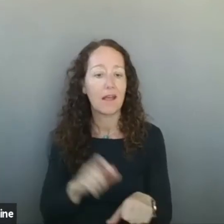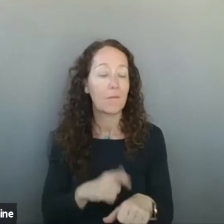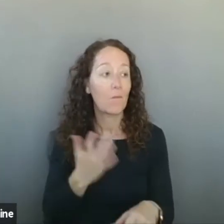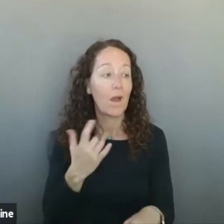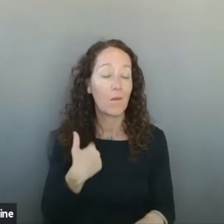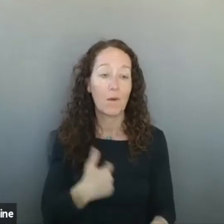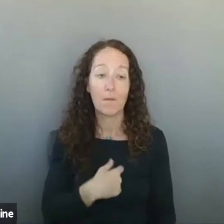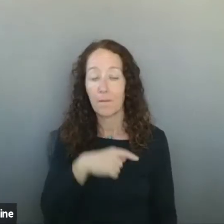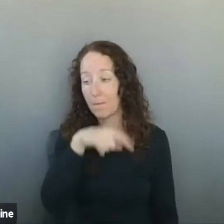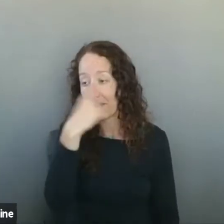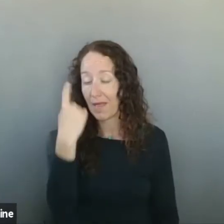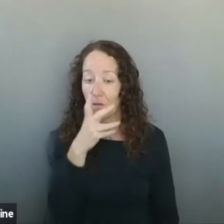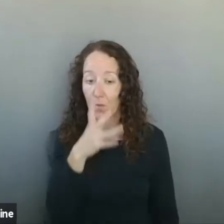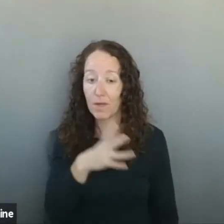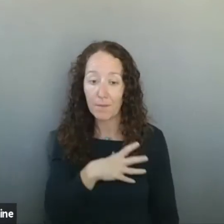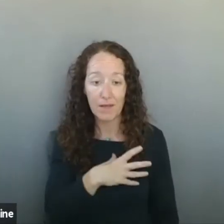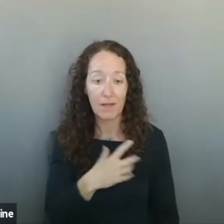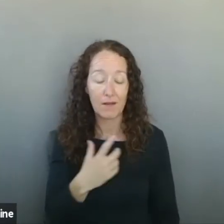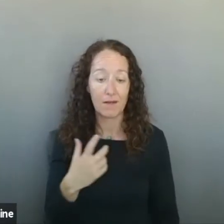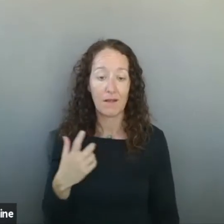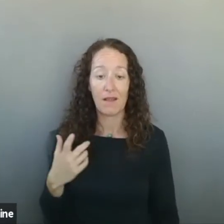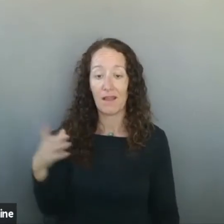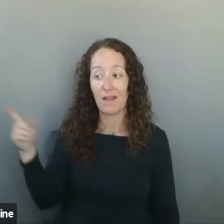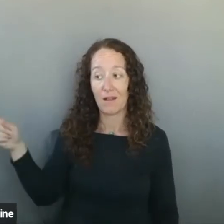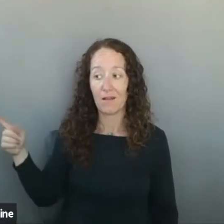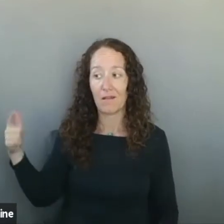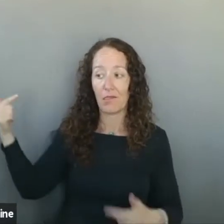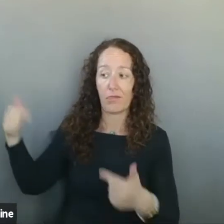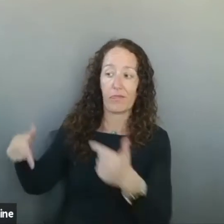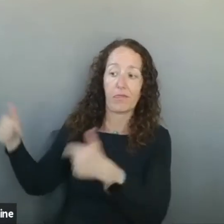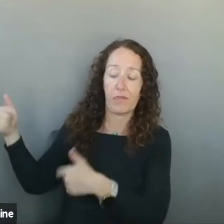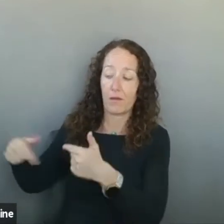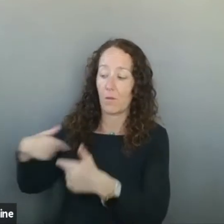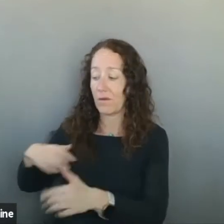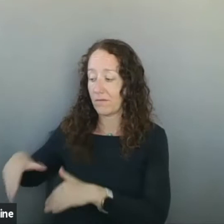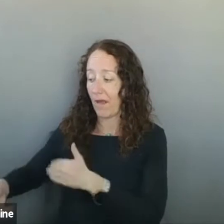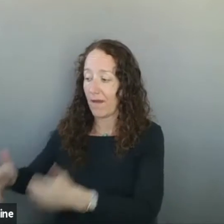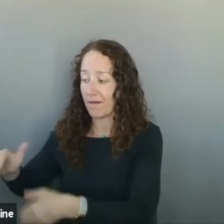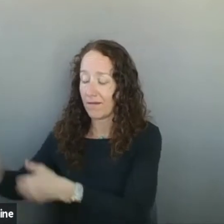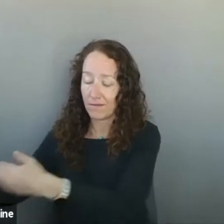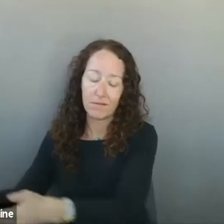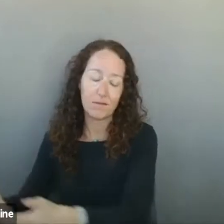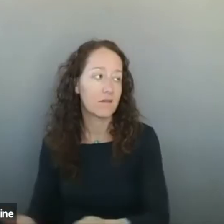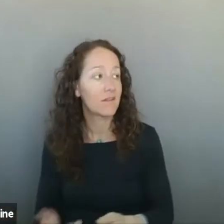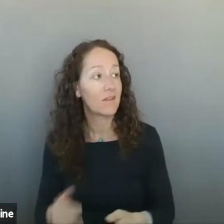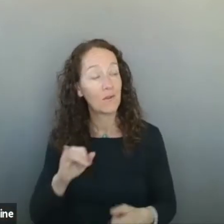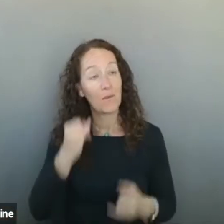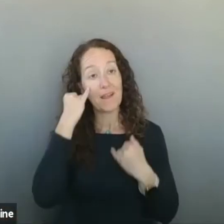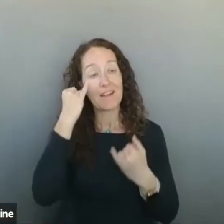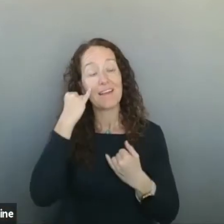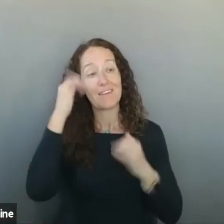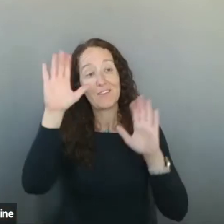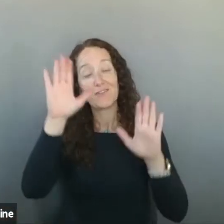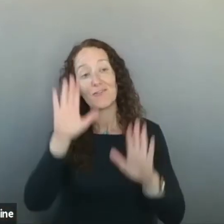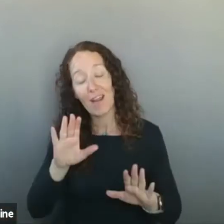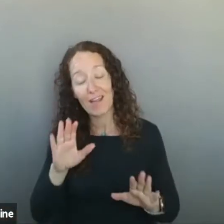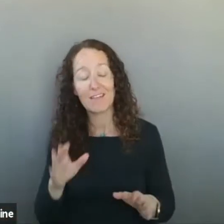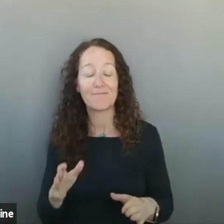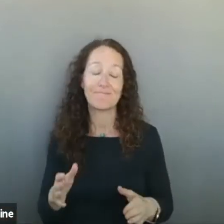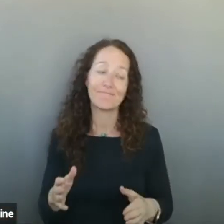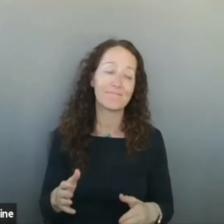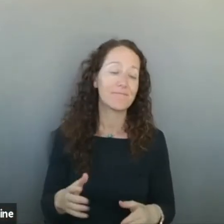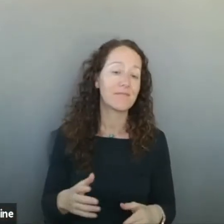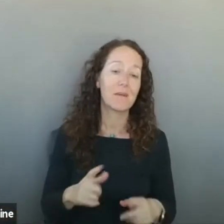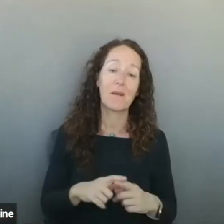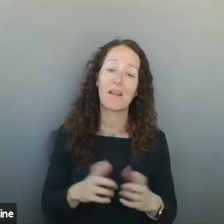and we be dying in the streets. And so all of these great innovative ideas sound wonderful. I just want to name